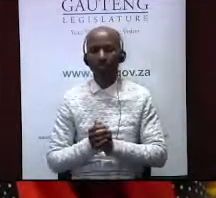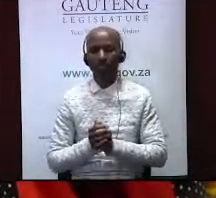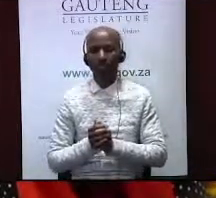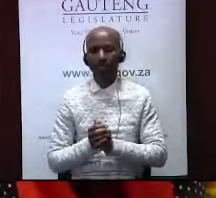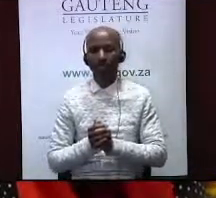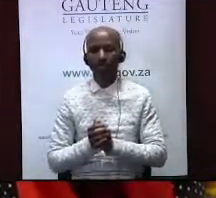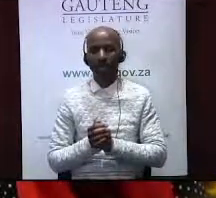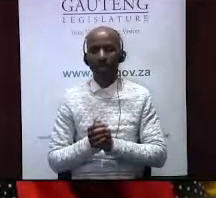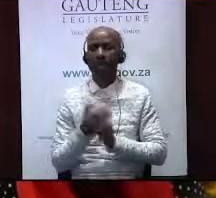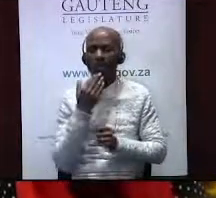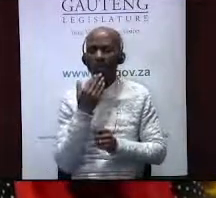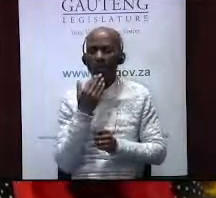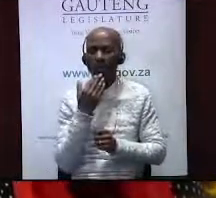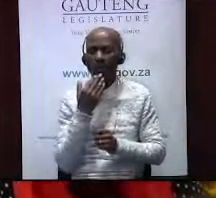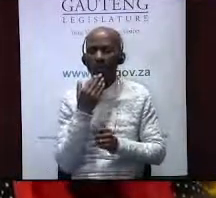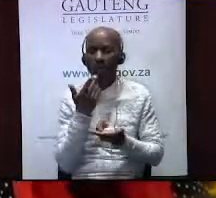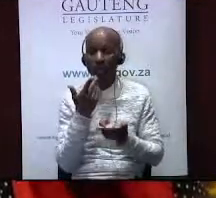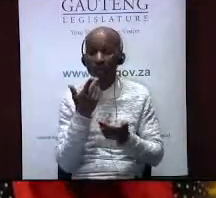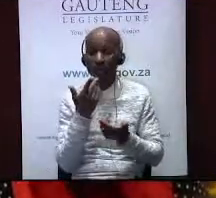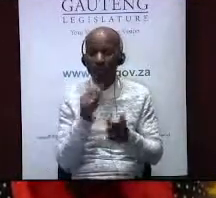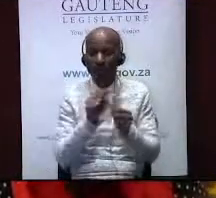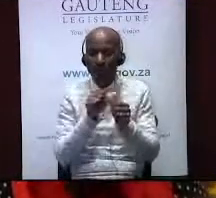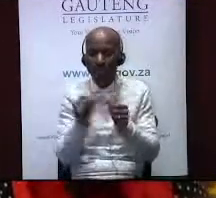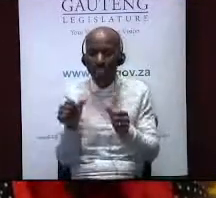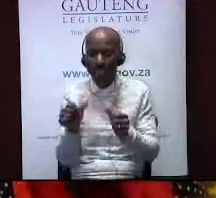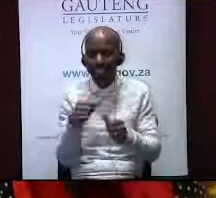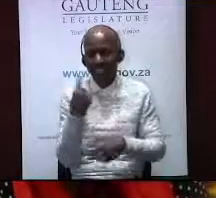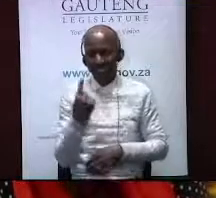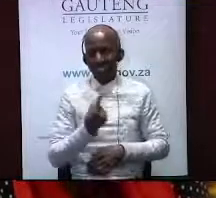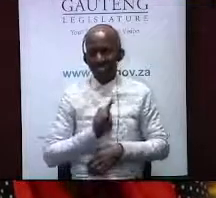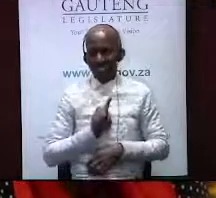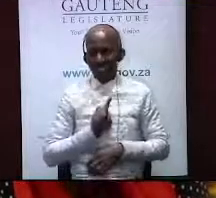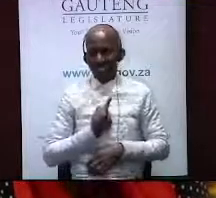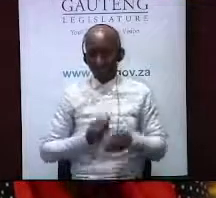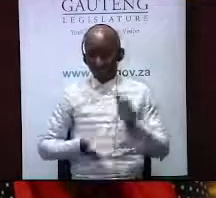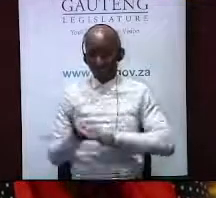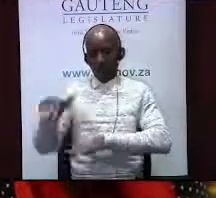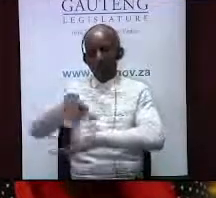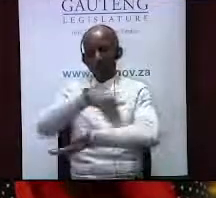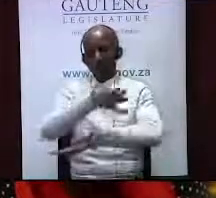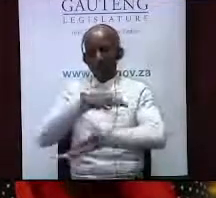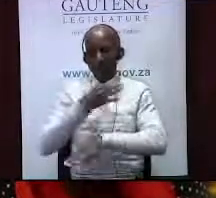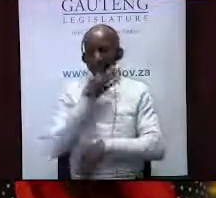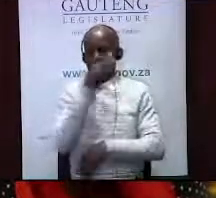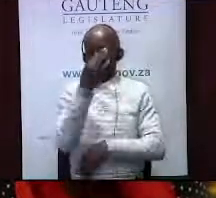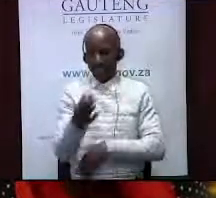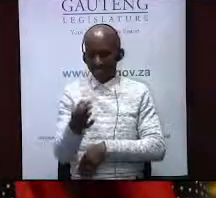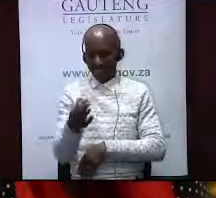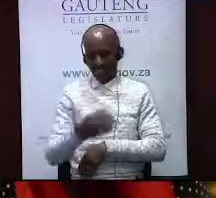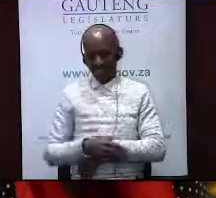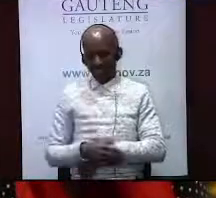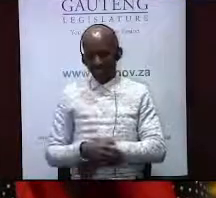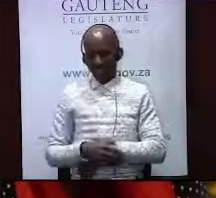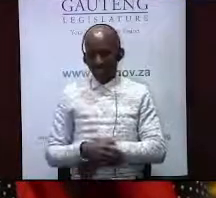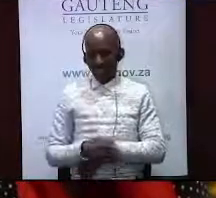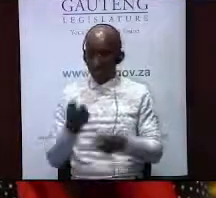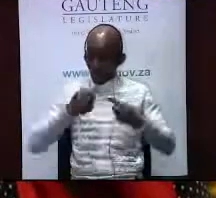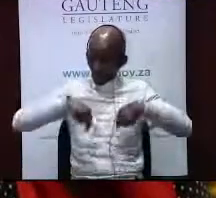And who the best than ourselves to go out there and say, you know what? We've got